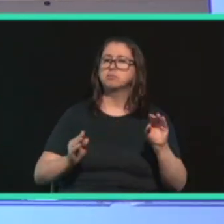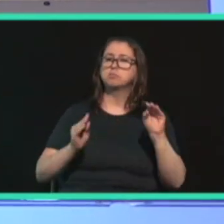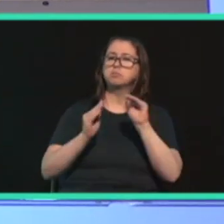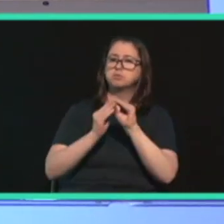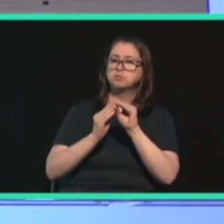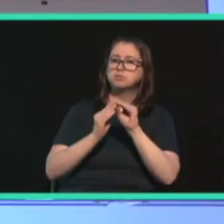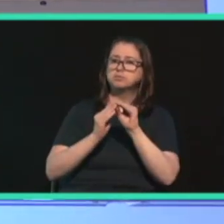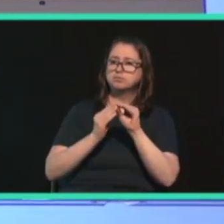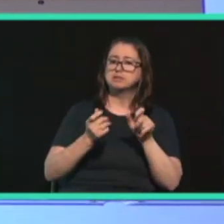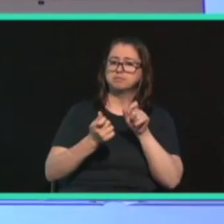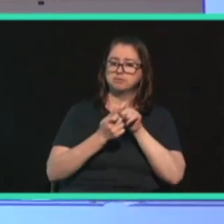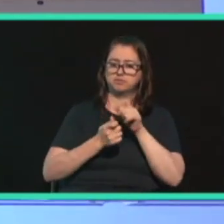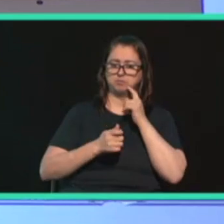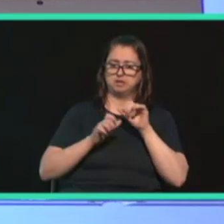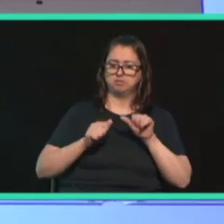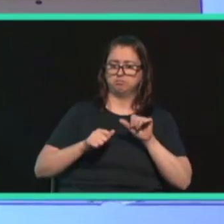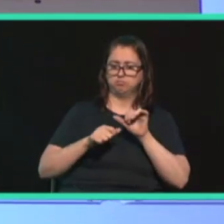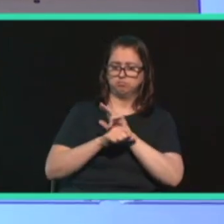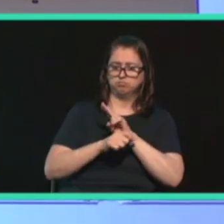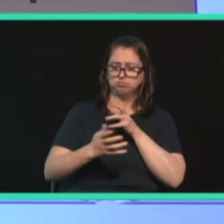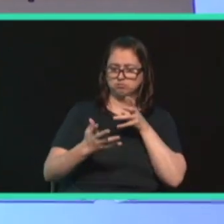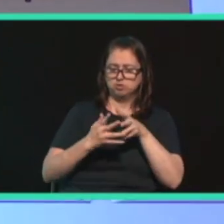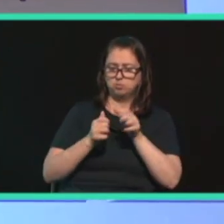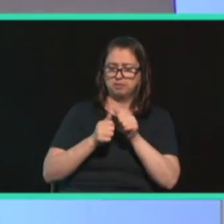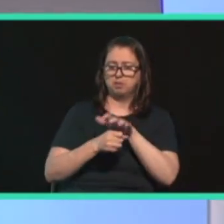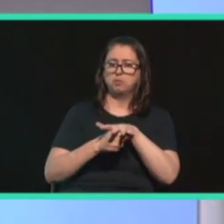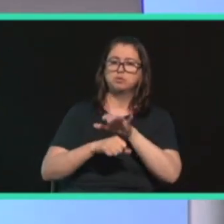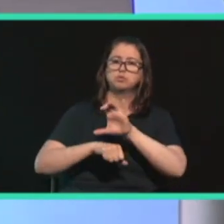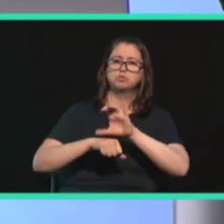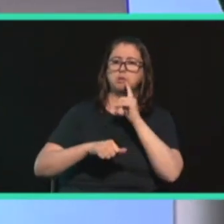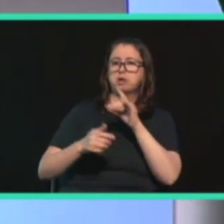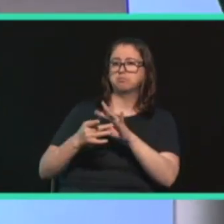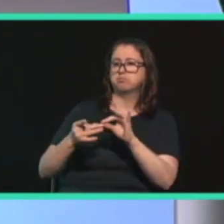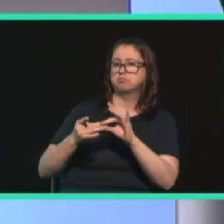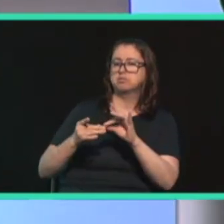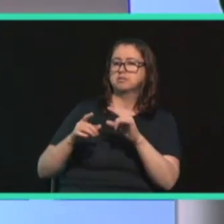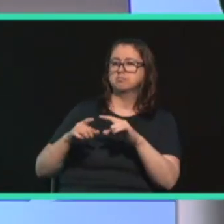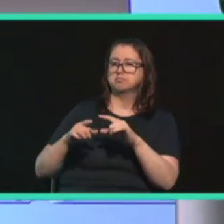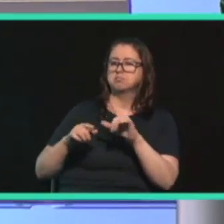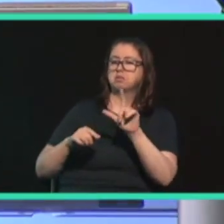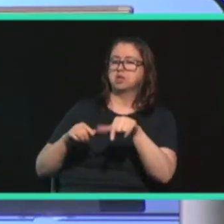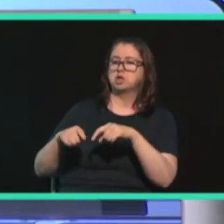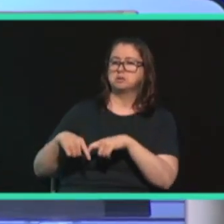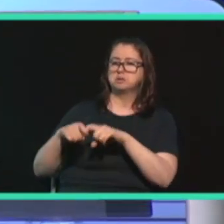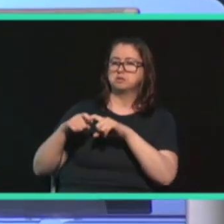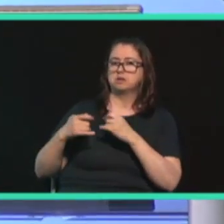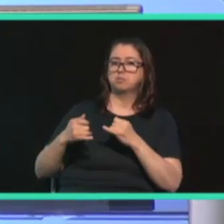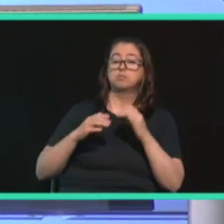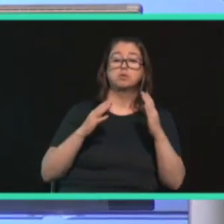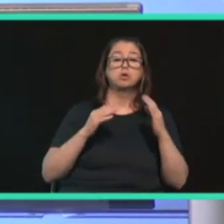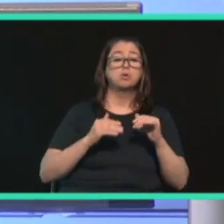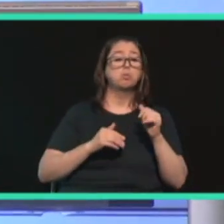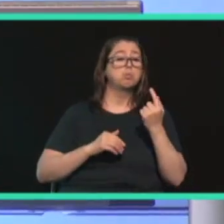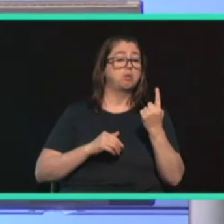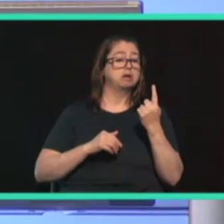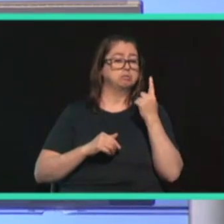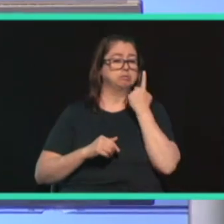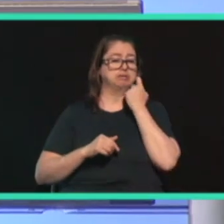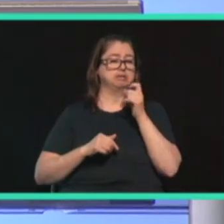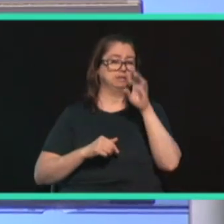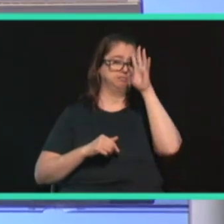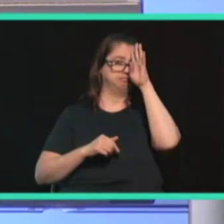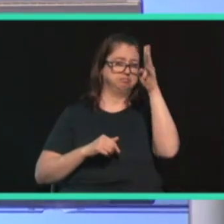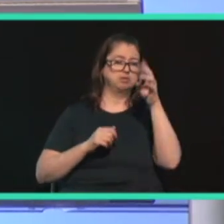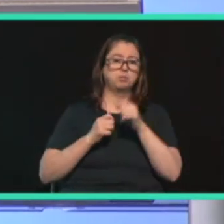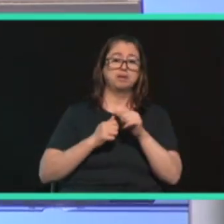specifically for use in the local church, and I'll talk about that in a moment. One of the other things that we've innovated just recently as part of